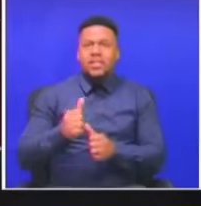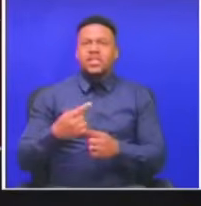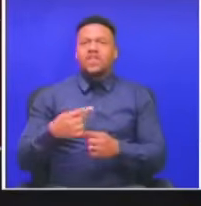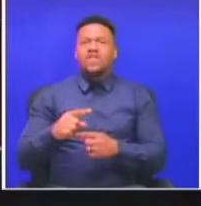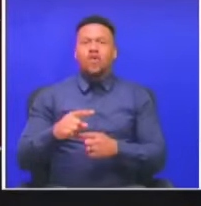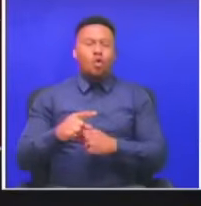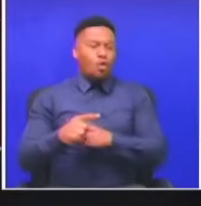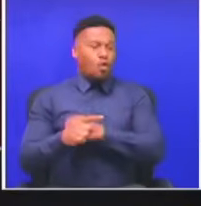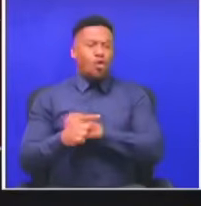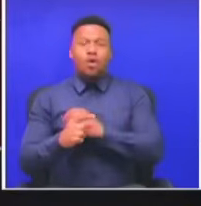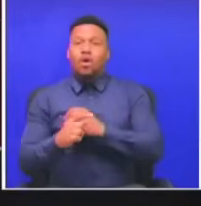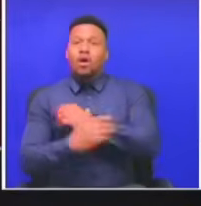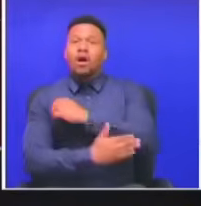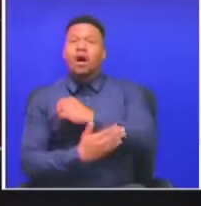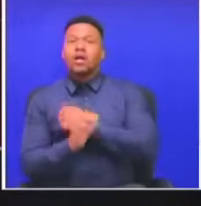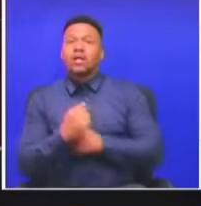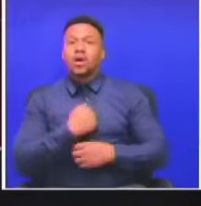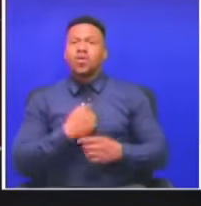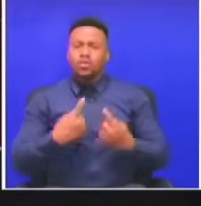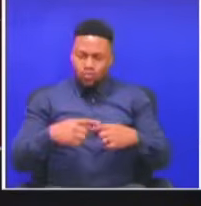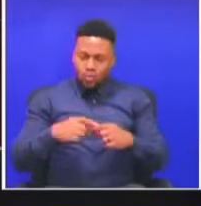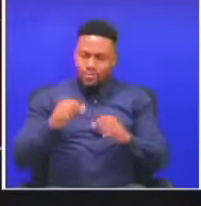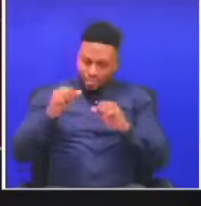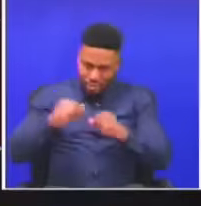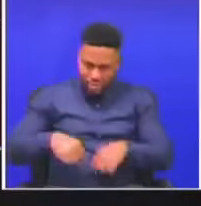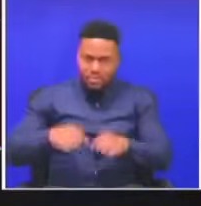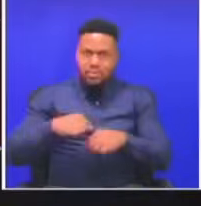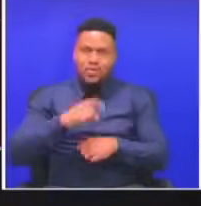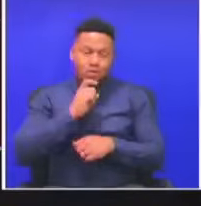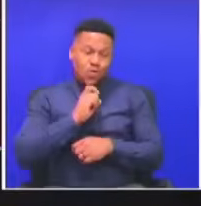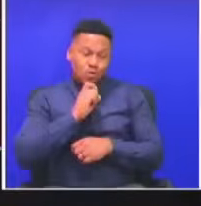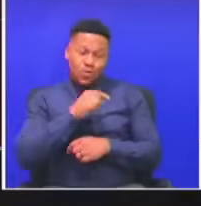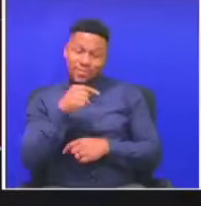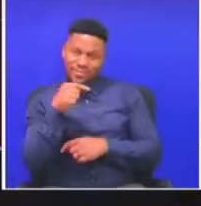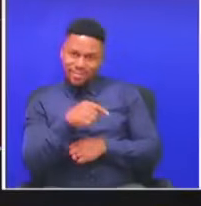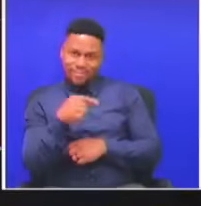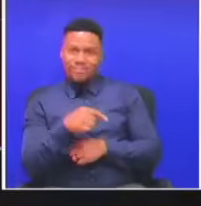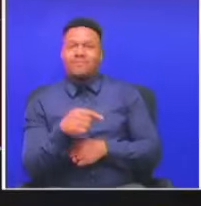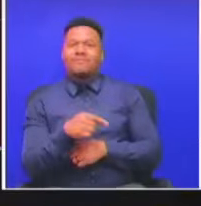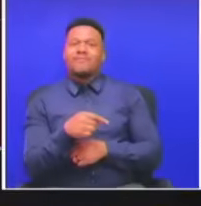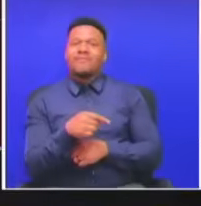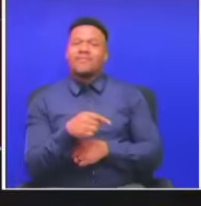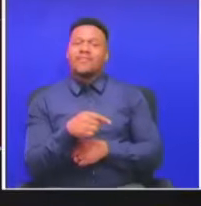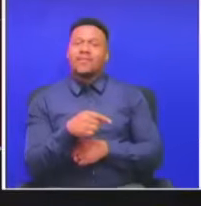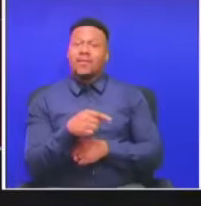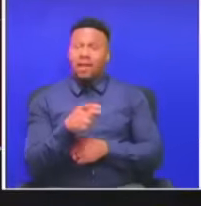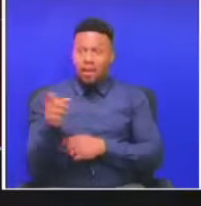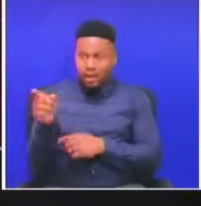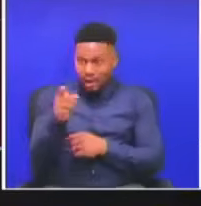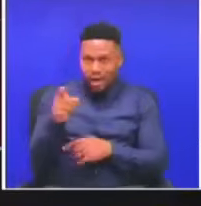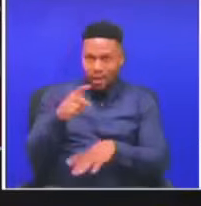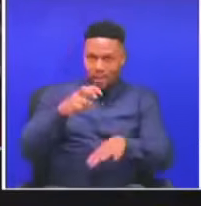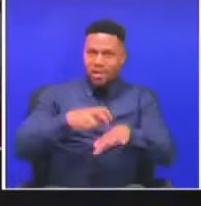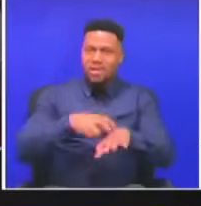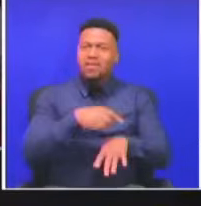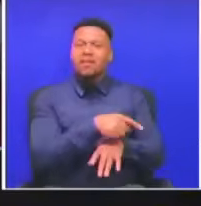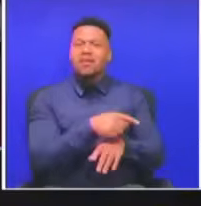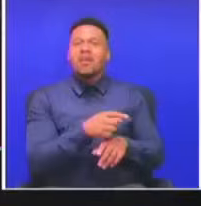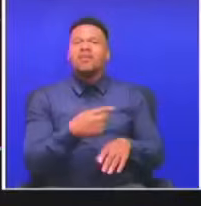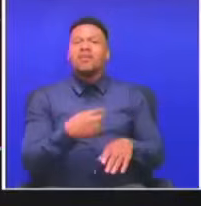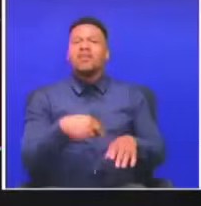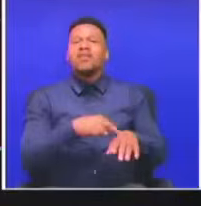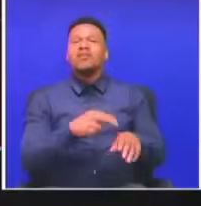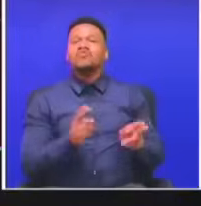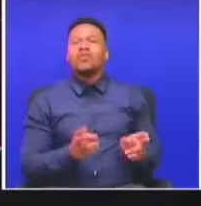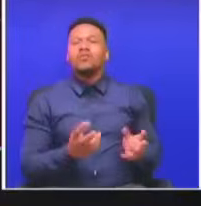are utilizing precisely this aspect of what they need most. In the end, we are saying we need